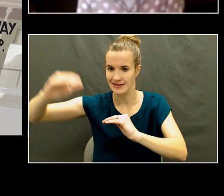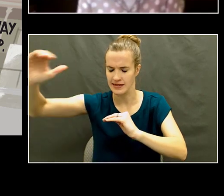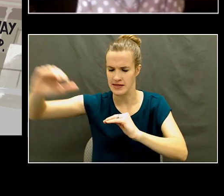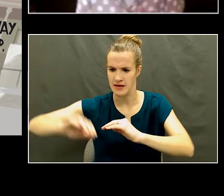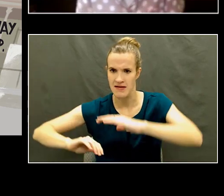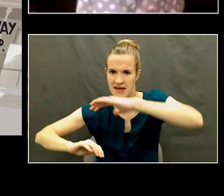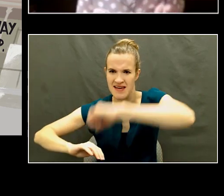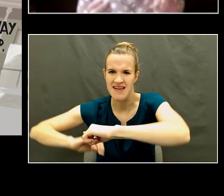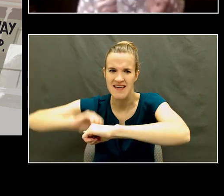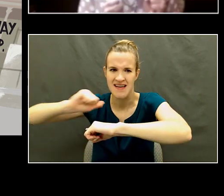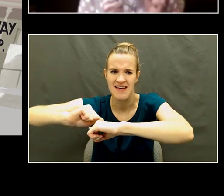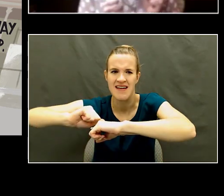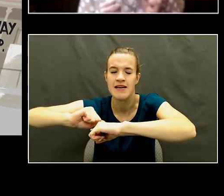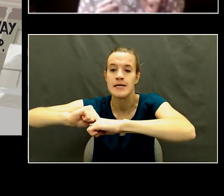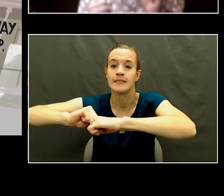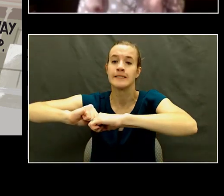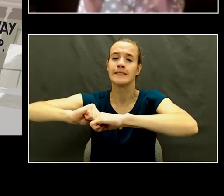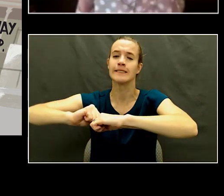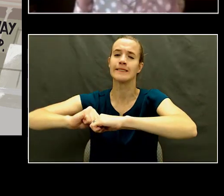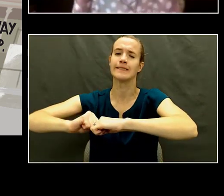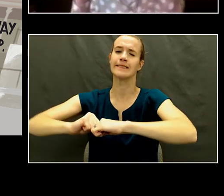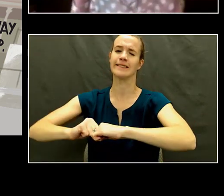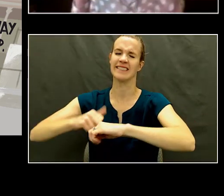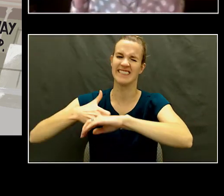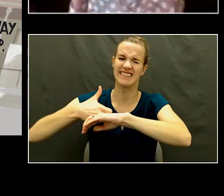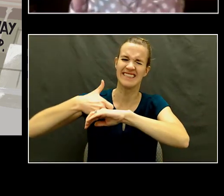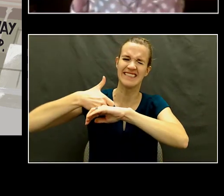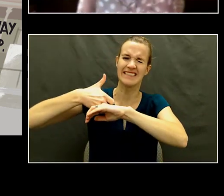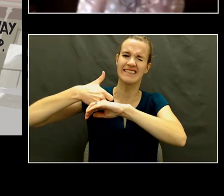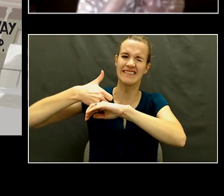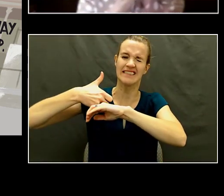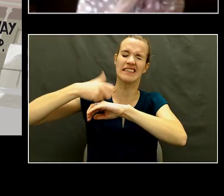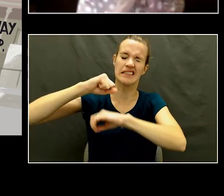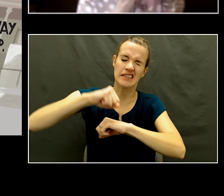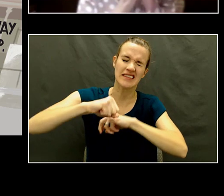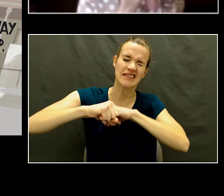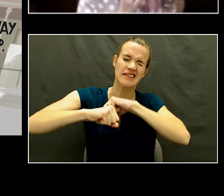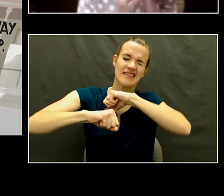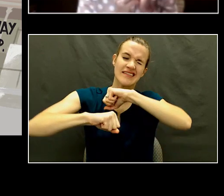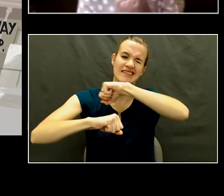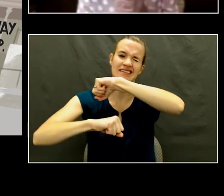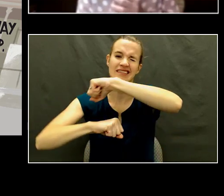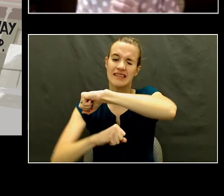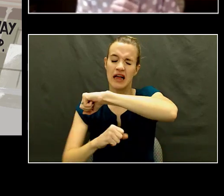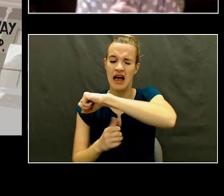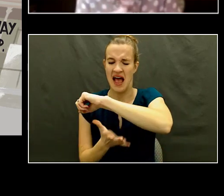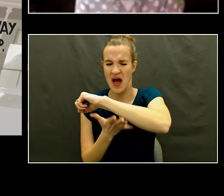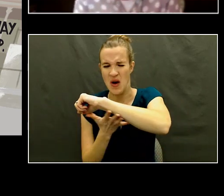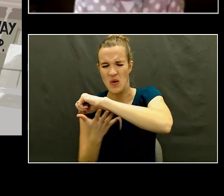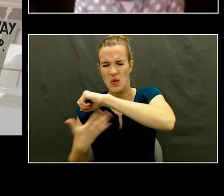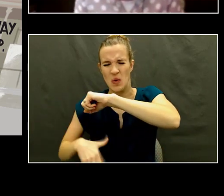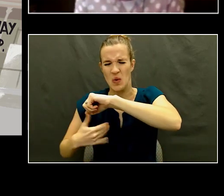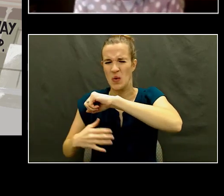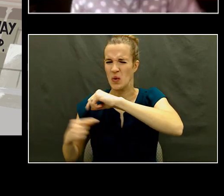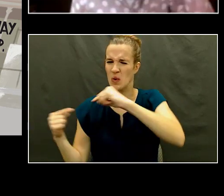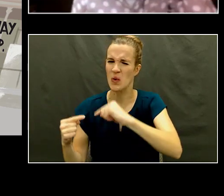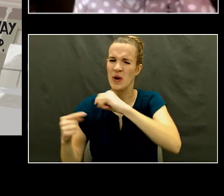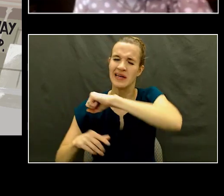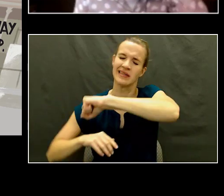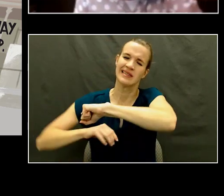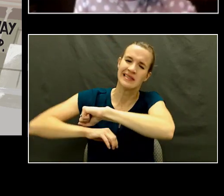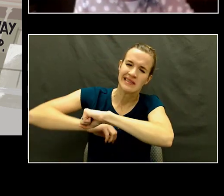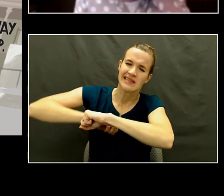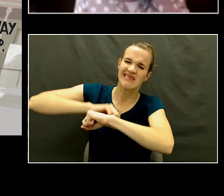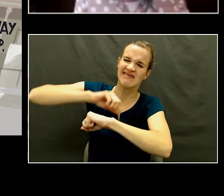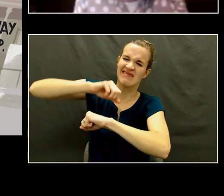step. She hauls herself up. Tiny bits of dirt and rock dig into her skin. She drags herself